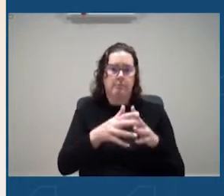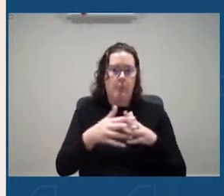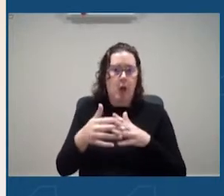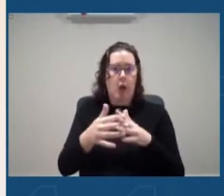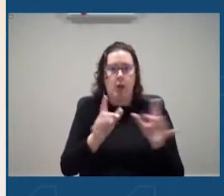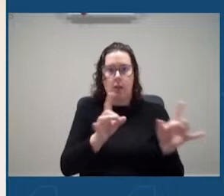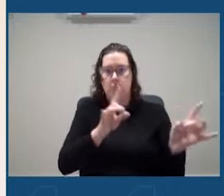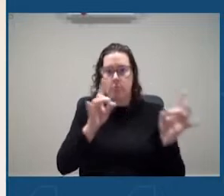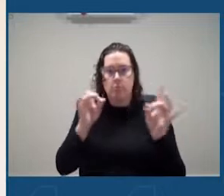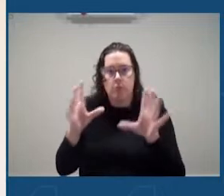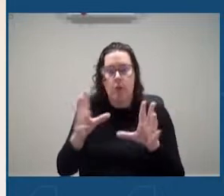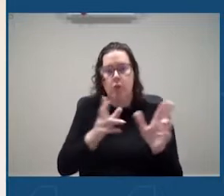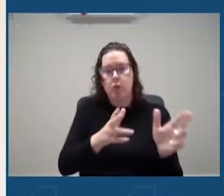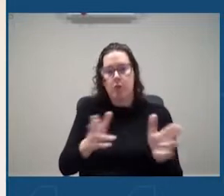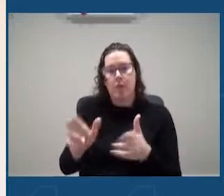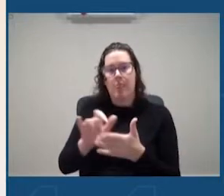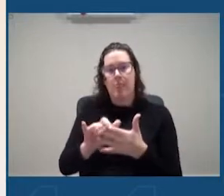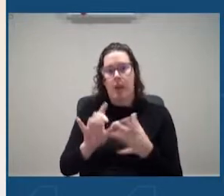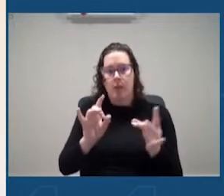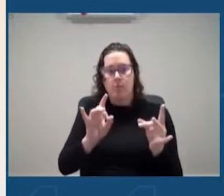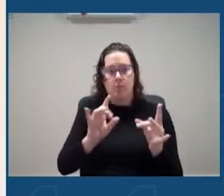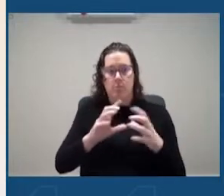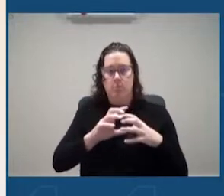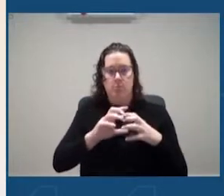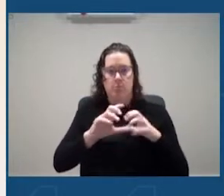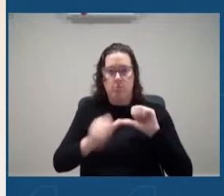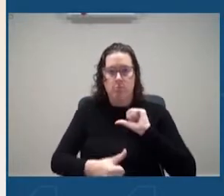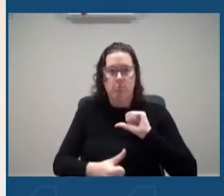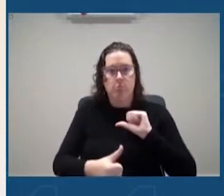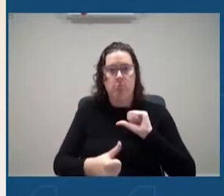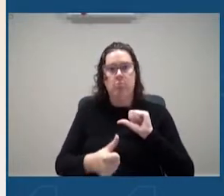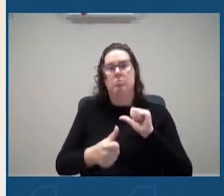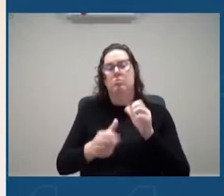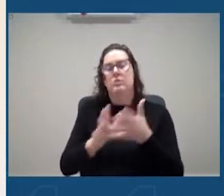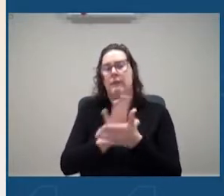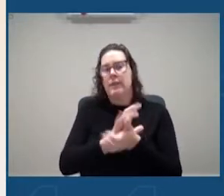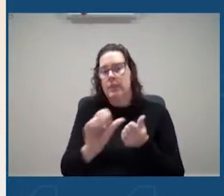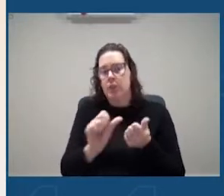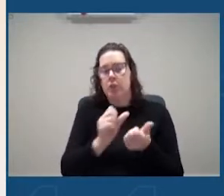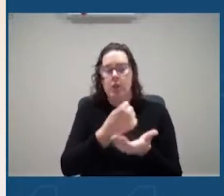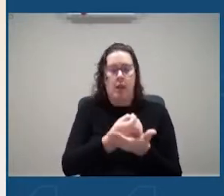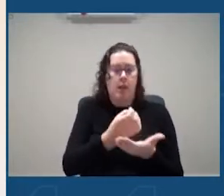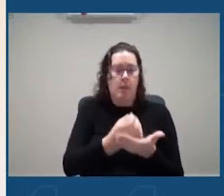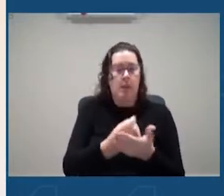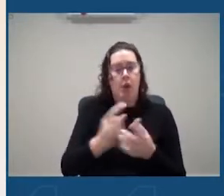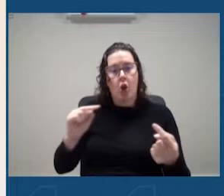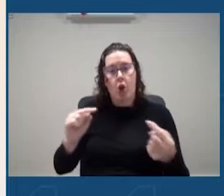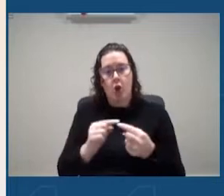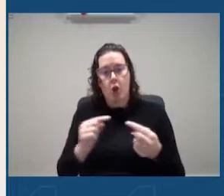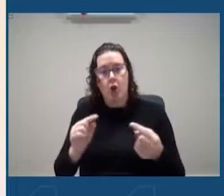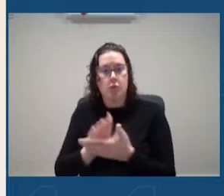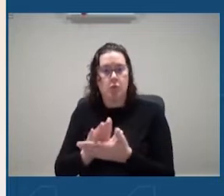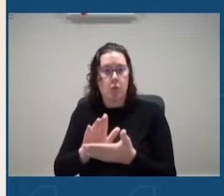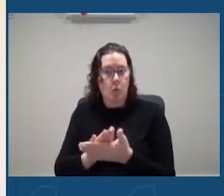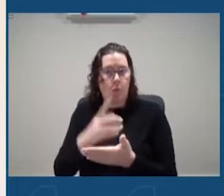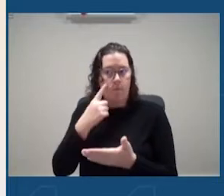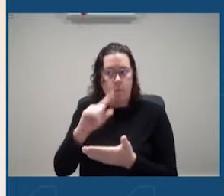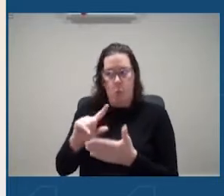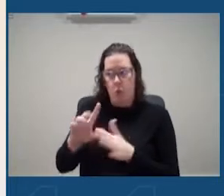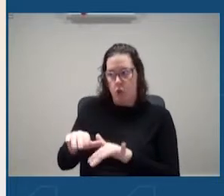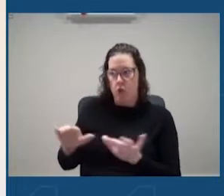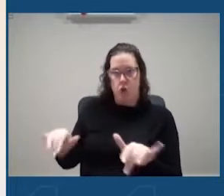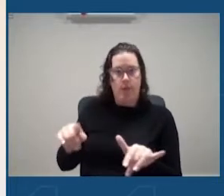devastating economically. It hurts academic performance of children. It